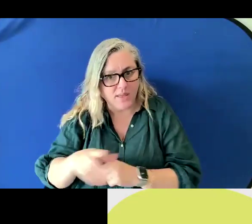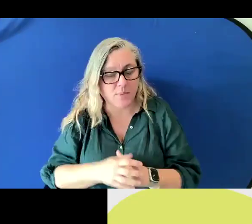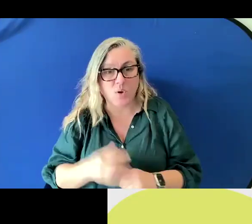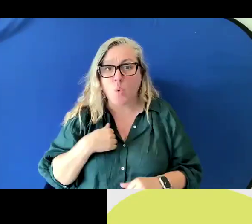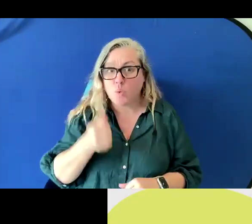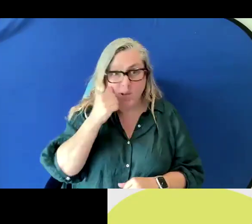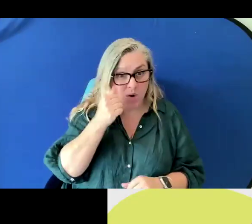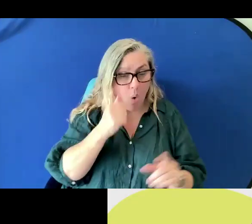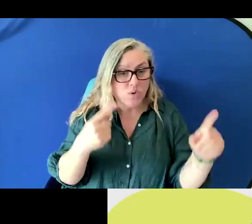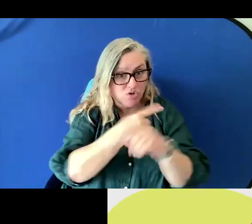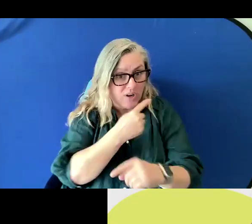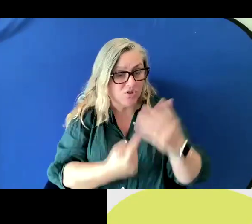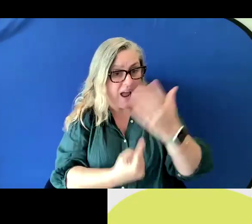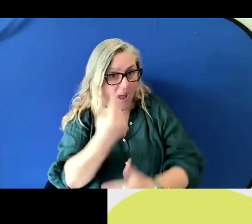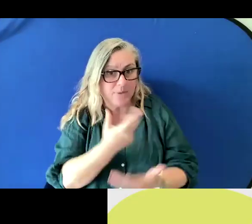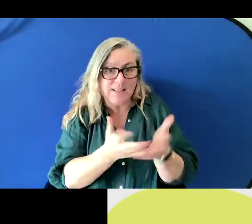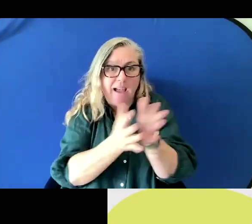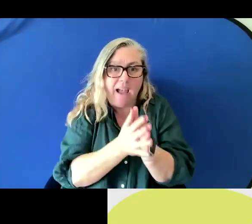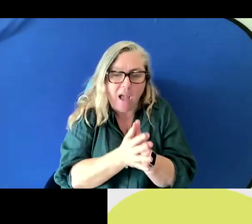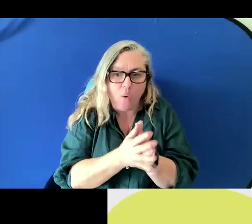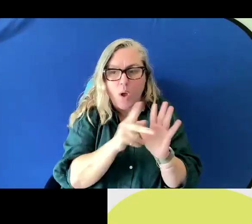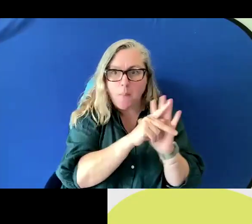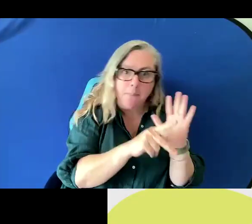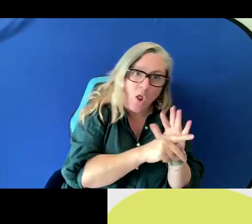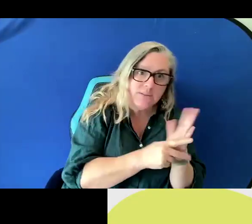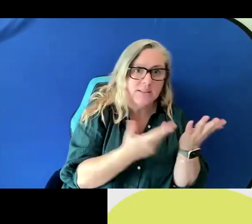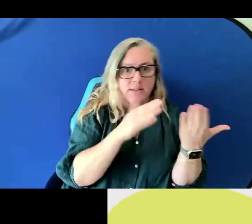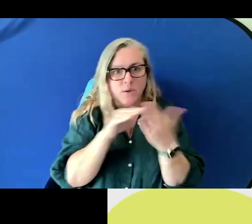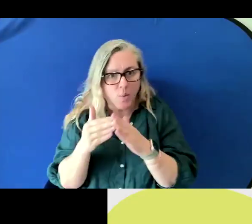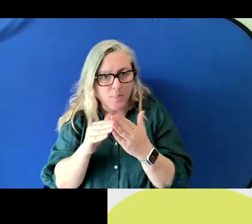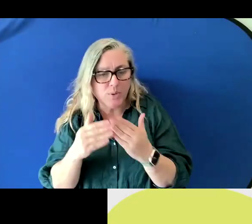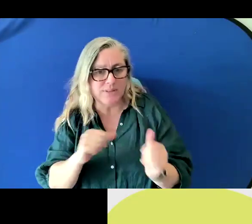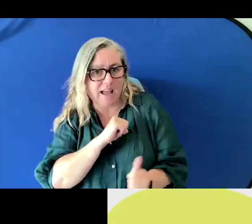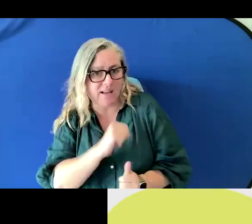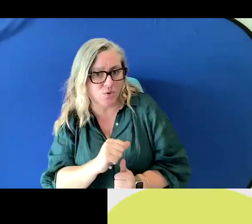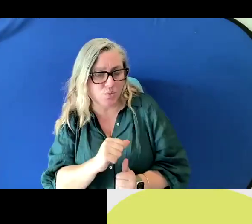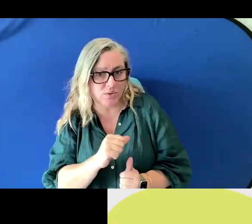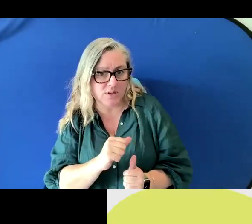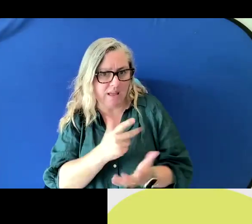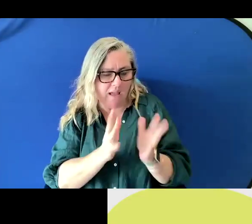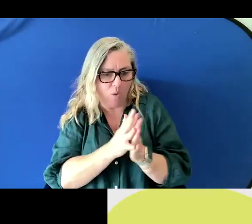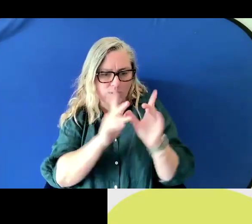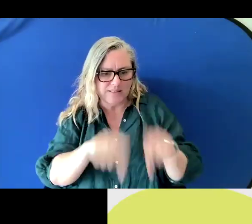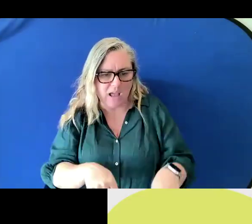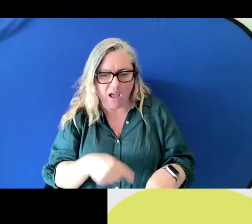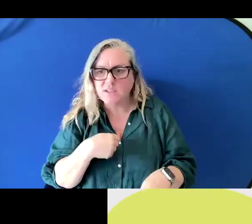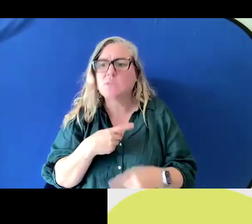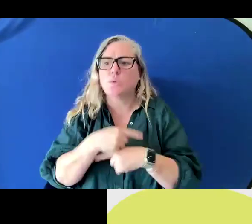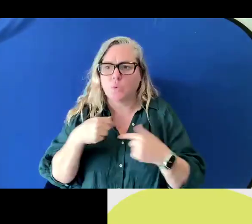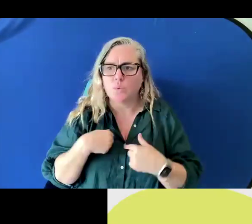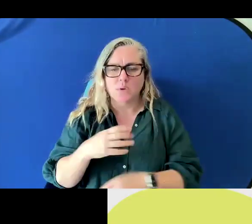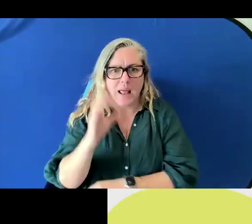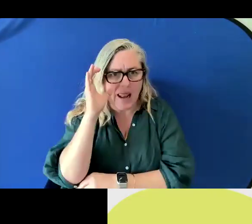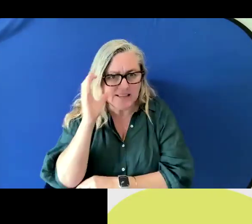in policy, services, or community attitudes, always begins with listening to those who live it every day